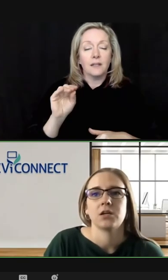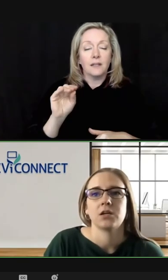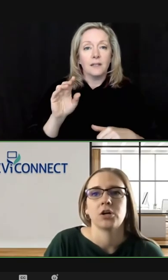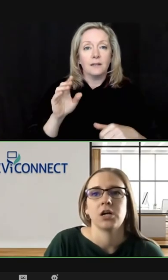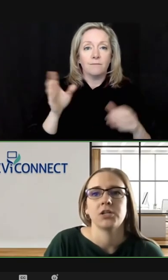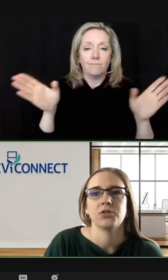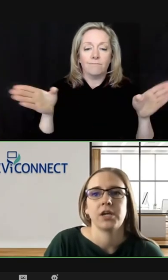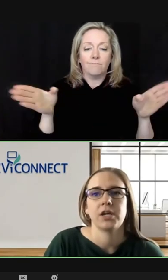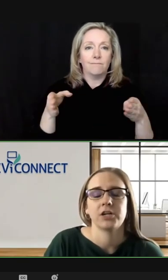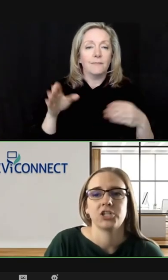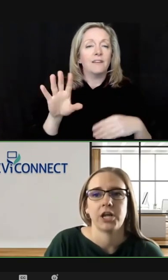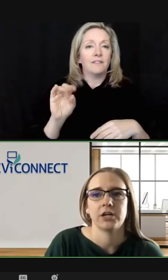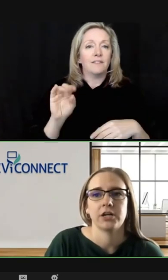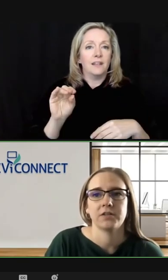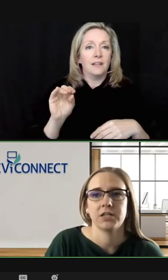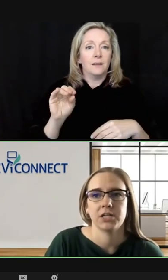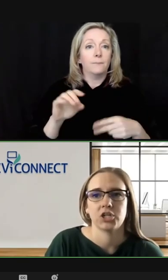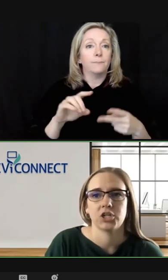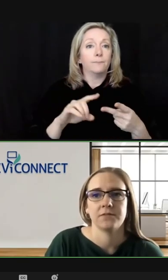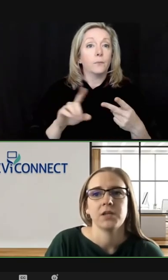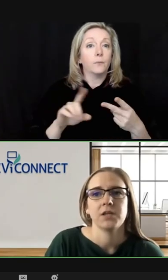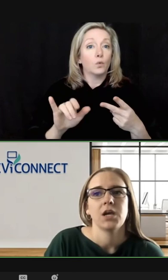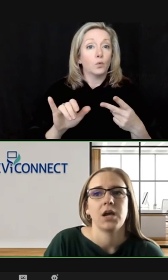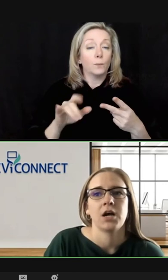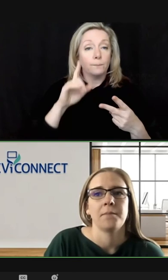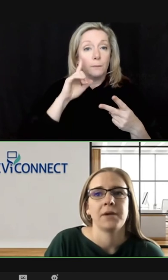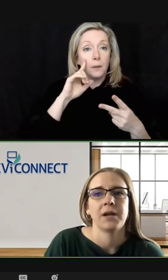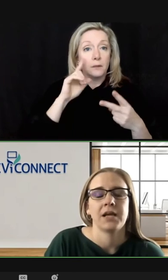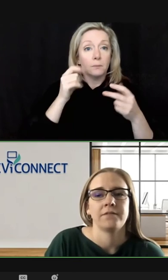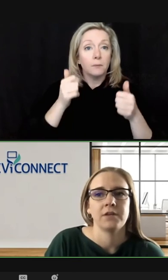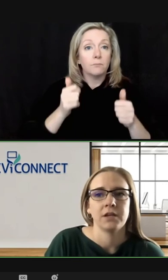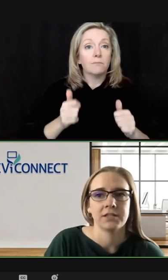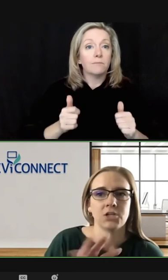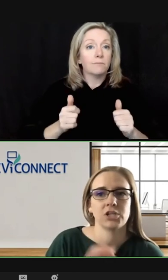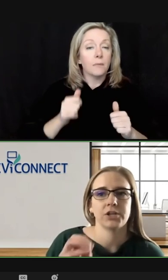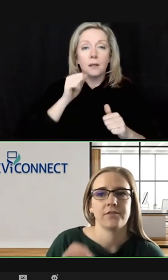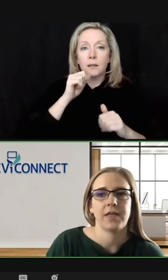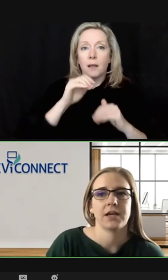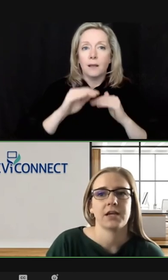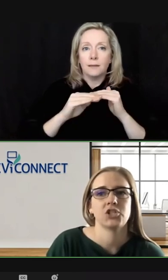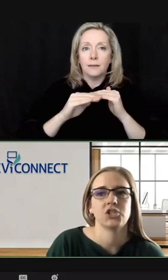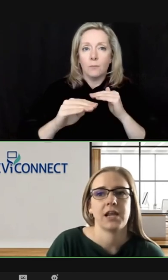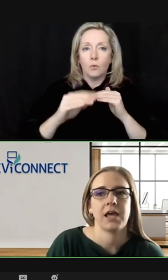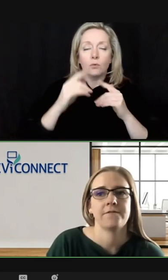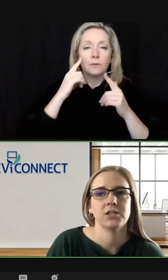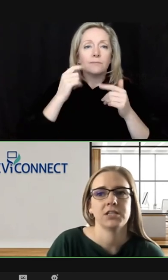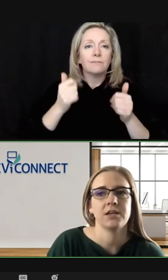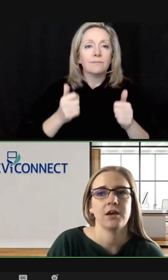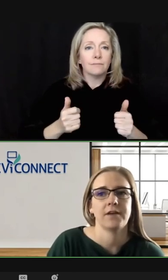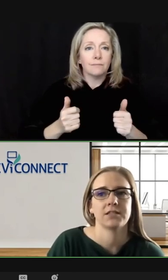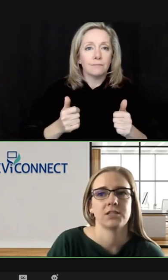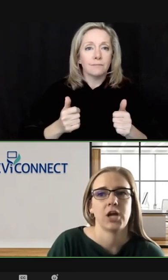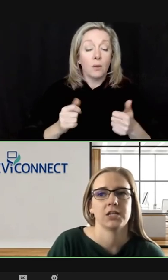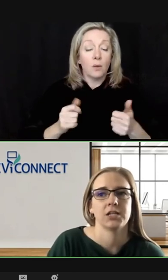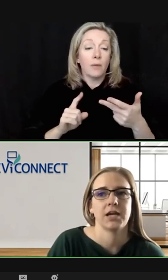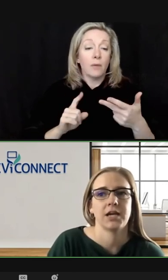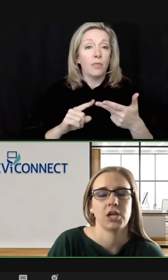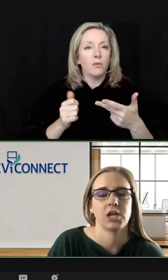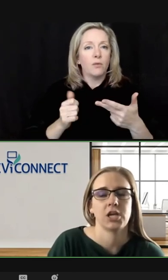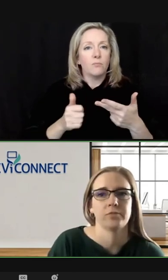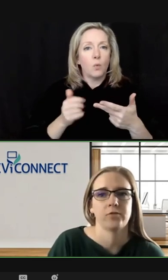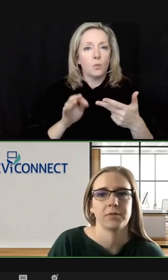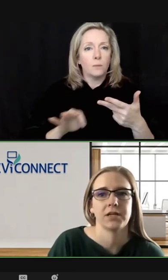And you're also looking for a degenerative condition, but essentially you're looking for that condition that adversely affects the